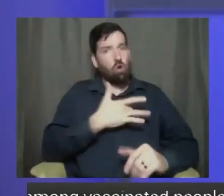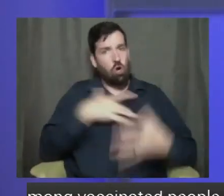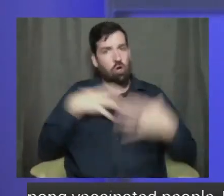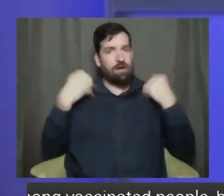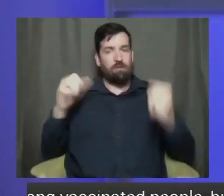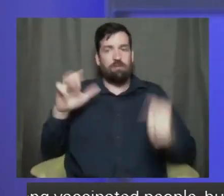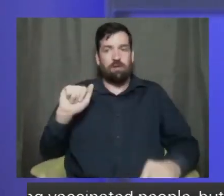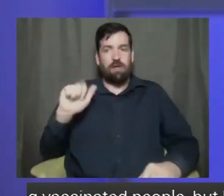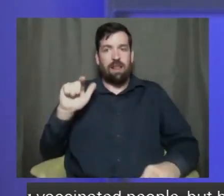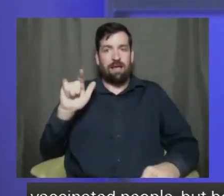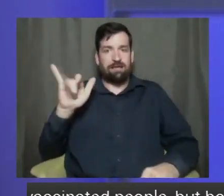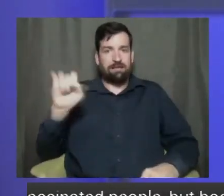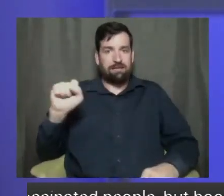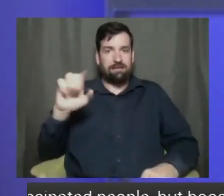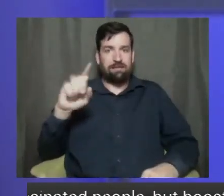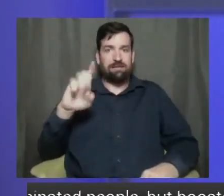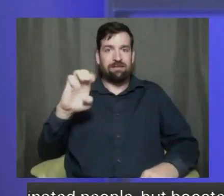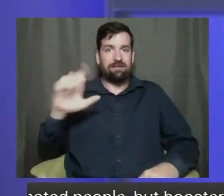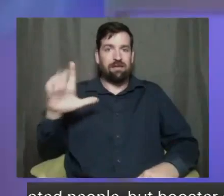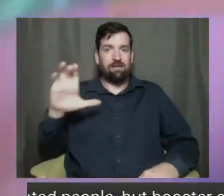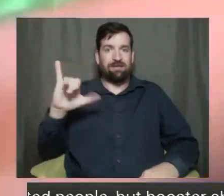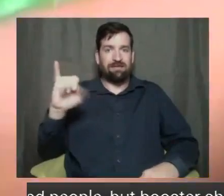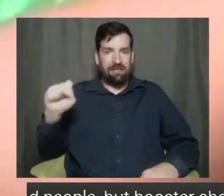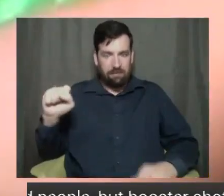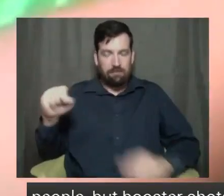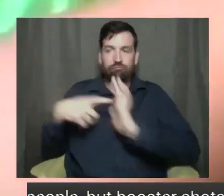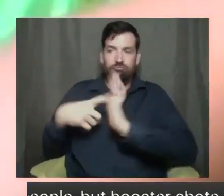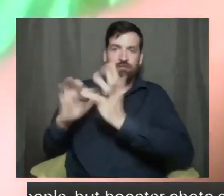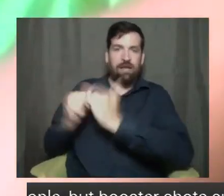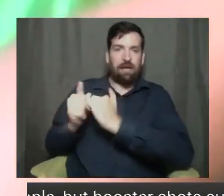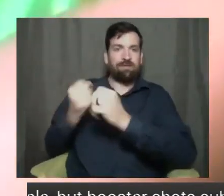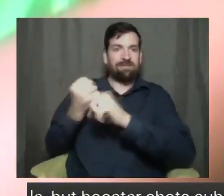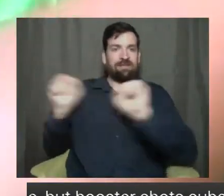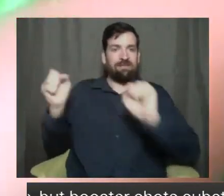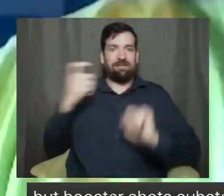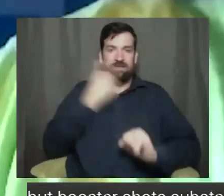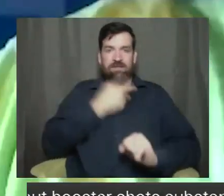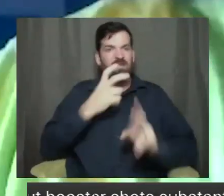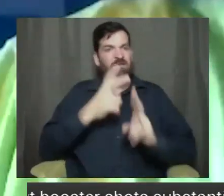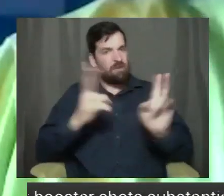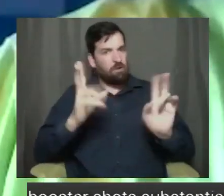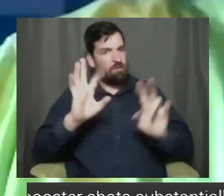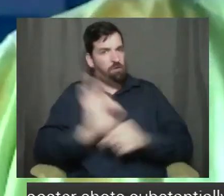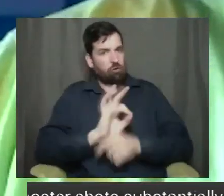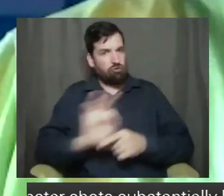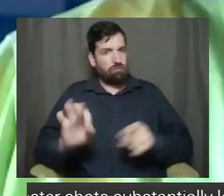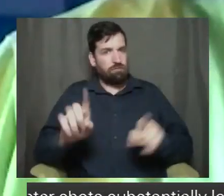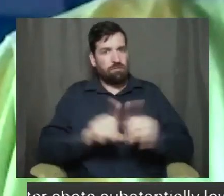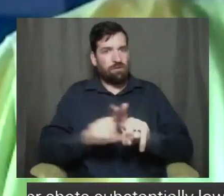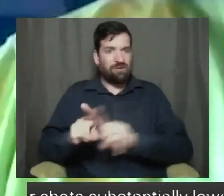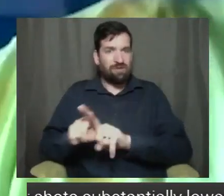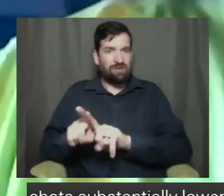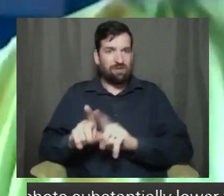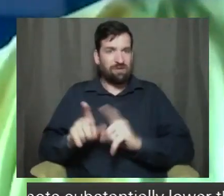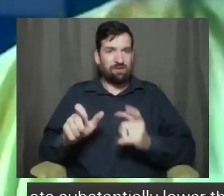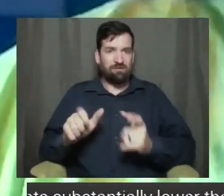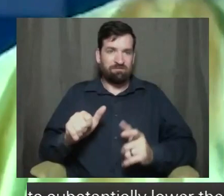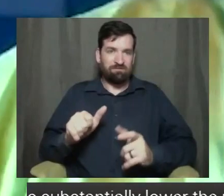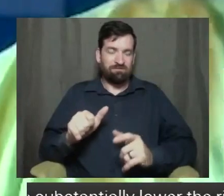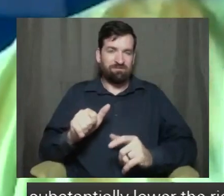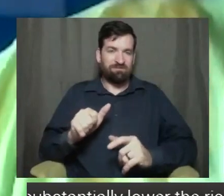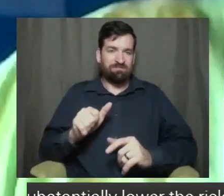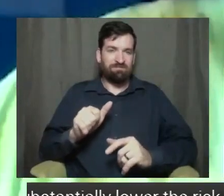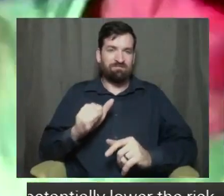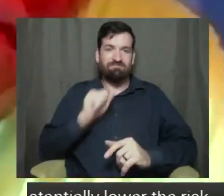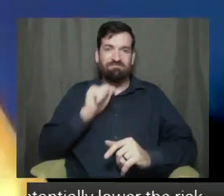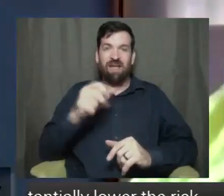2 doctors helped a man save his pearly whites. It's very functional. There's also not a pickle jar in the world that I